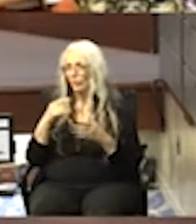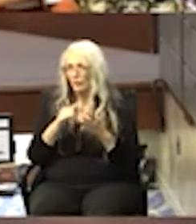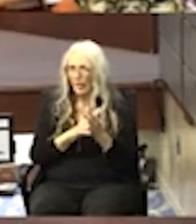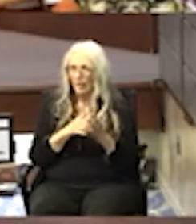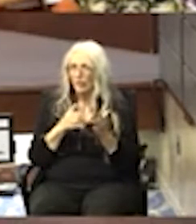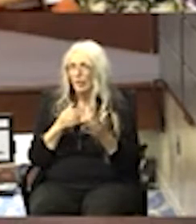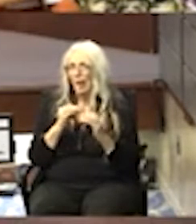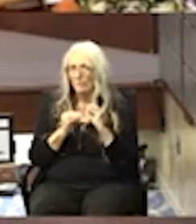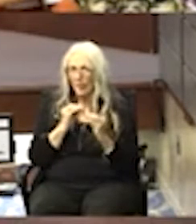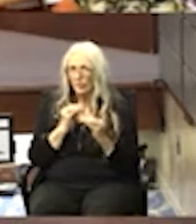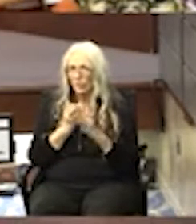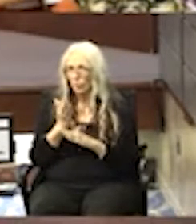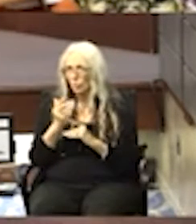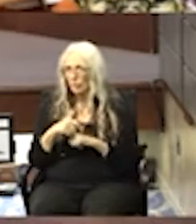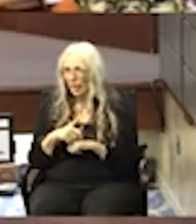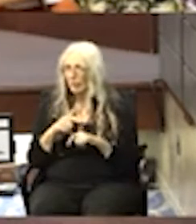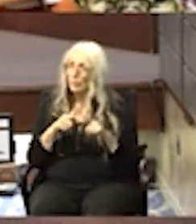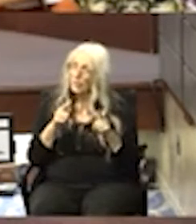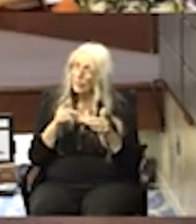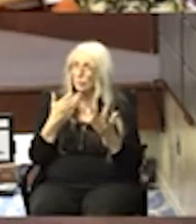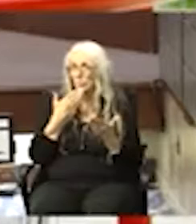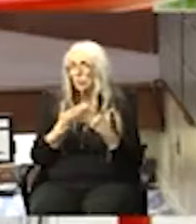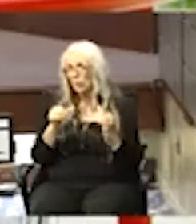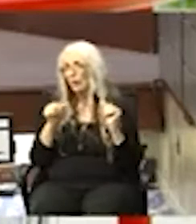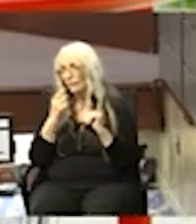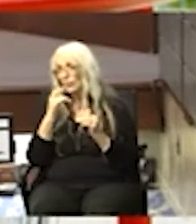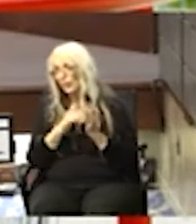over time, but this would be a key area to potentially do that.